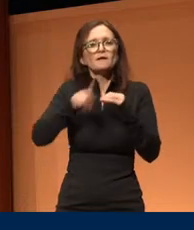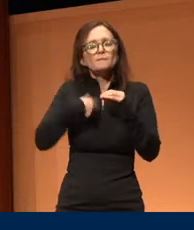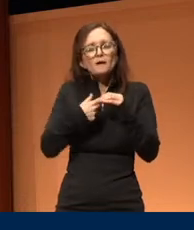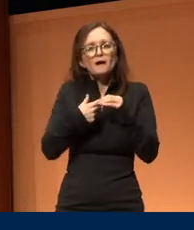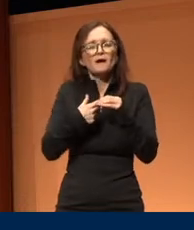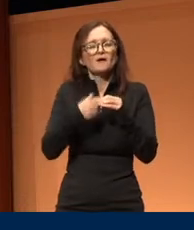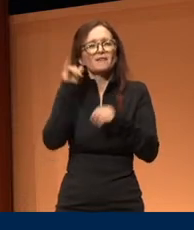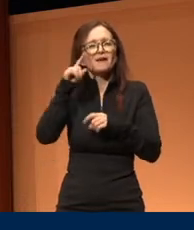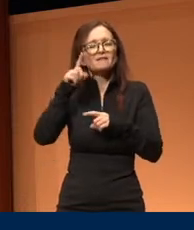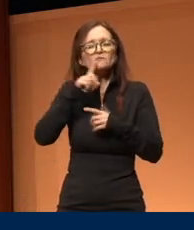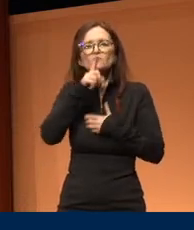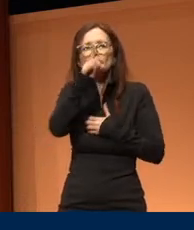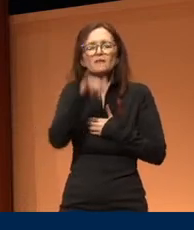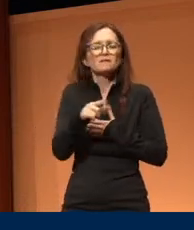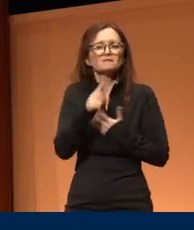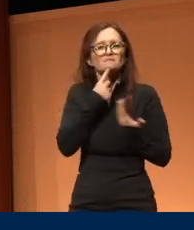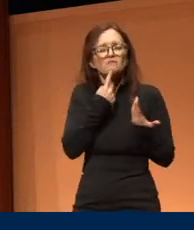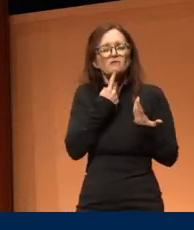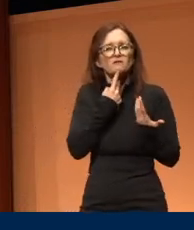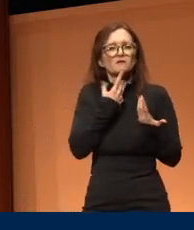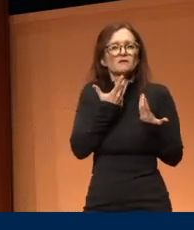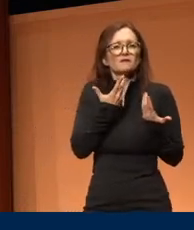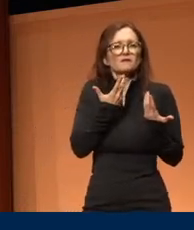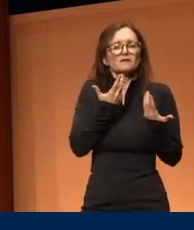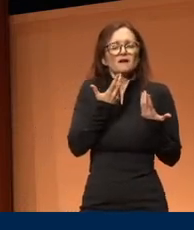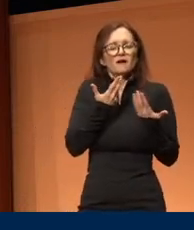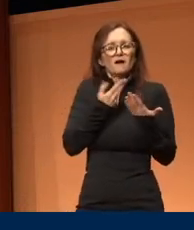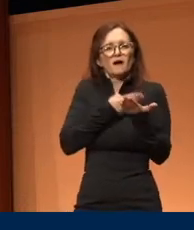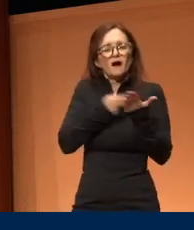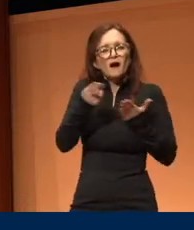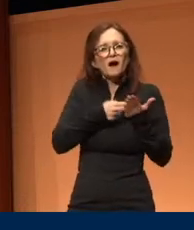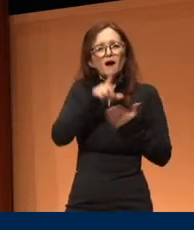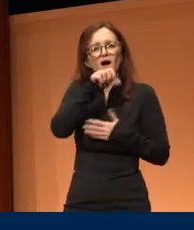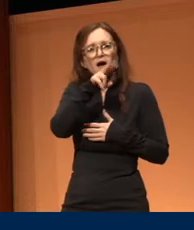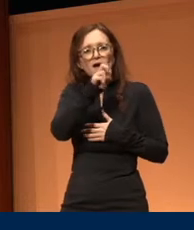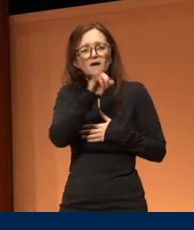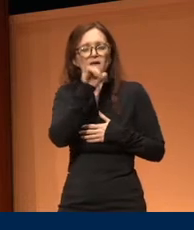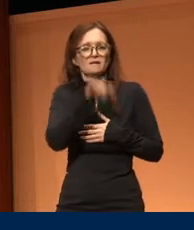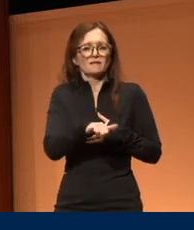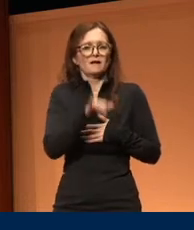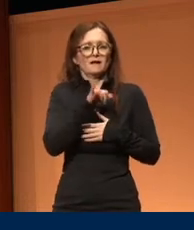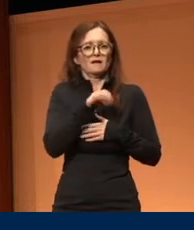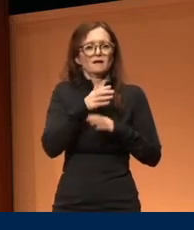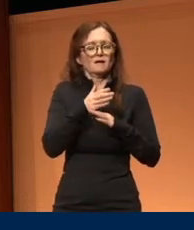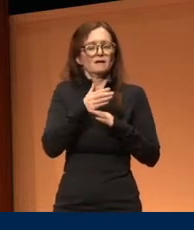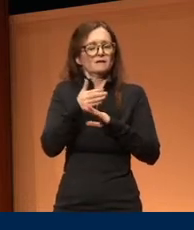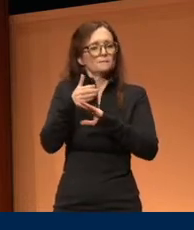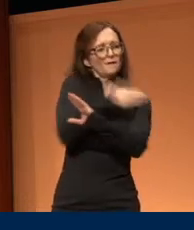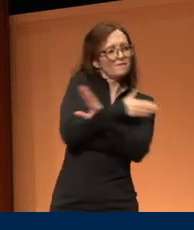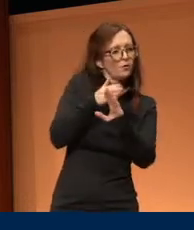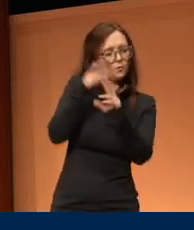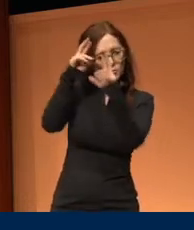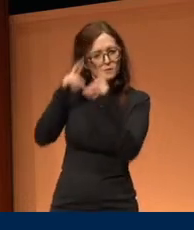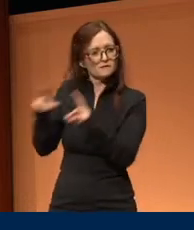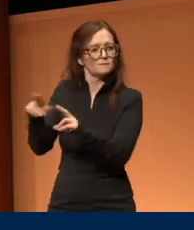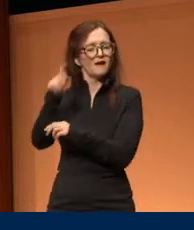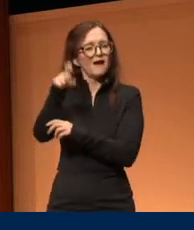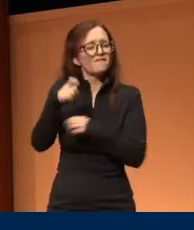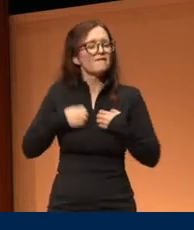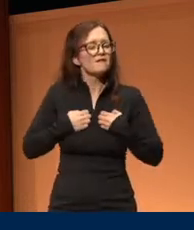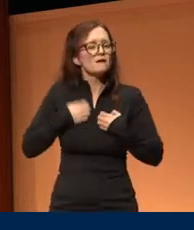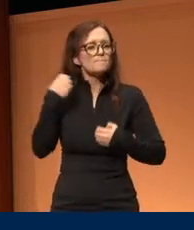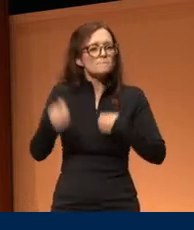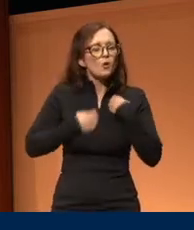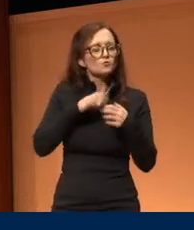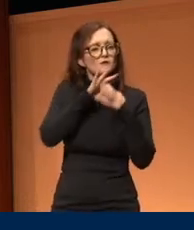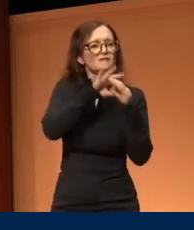of love that I think maybe it turns out that it's a step prior to respect. Like, you first need to have that strong emotion and